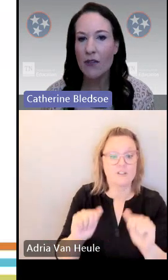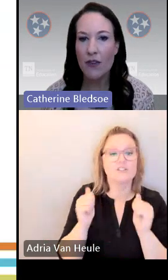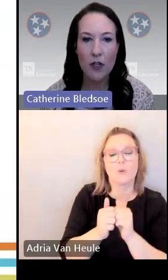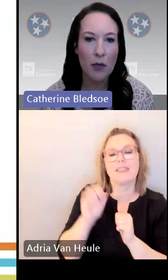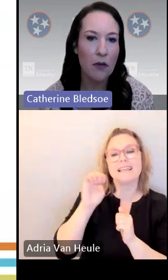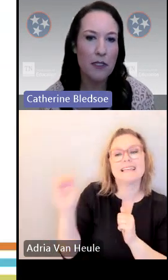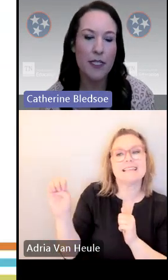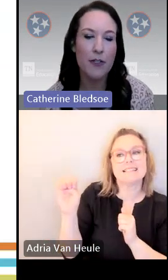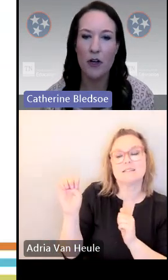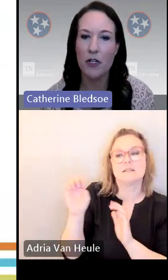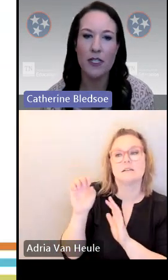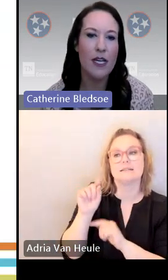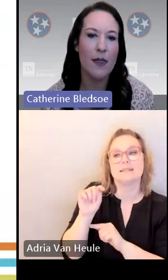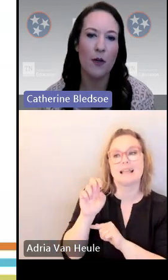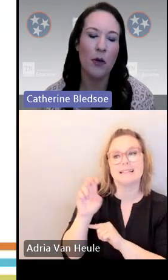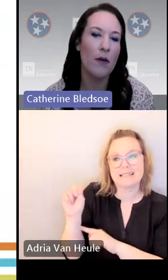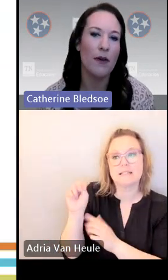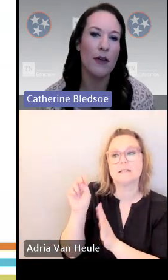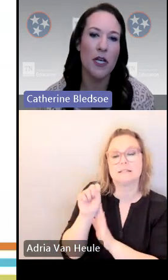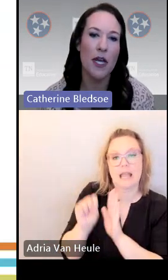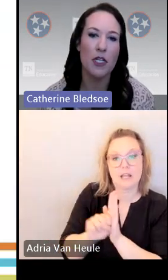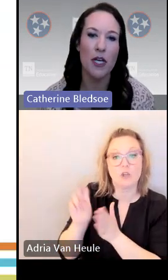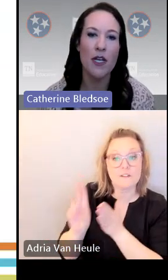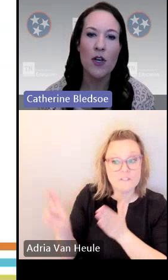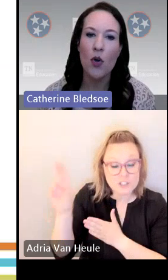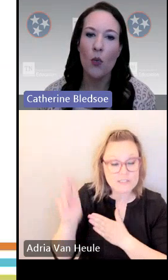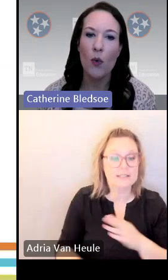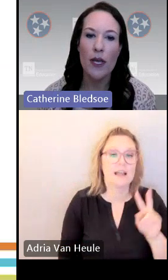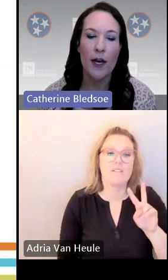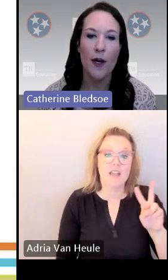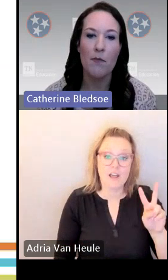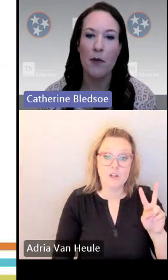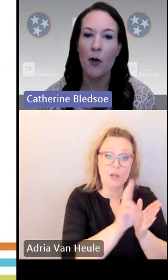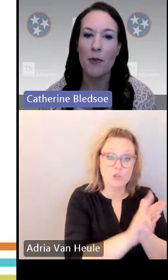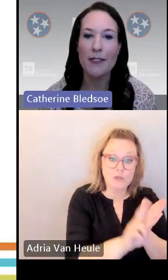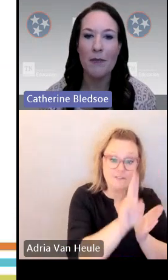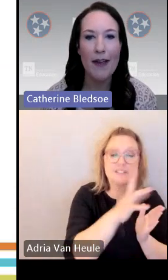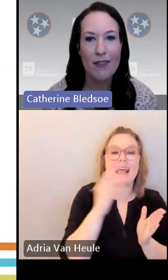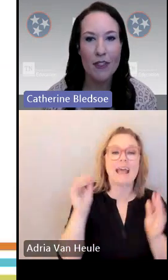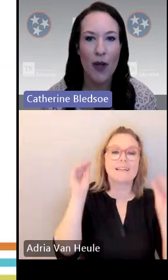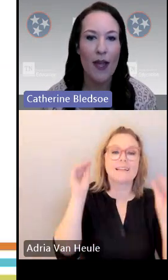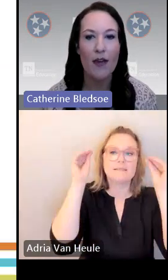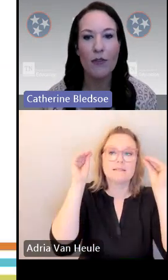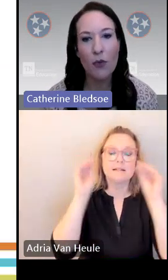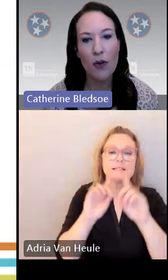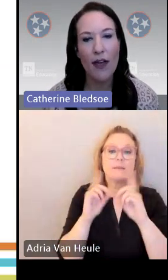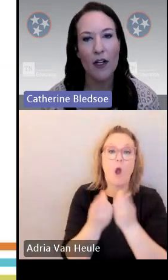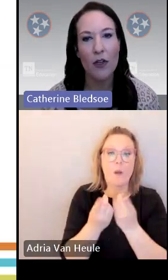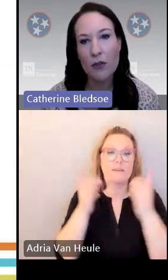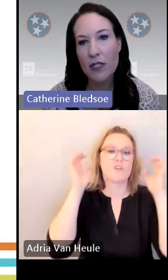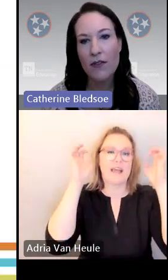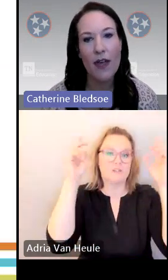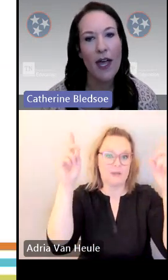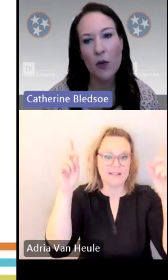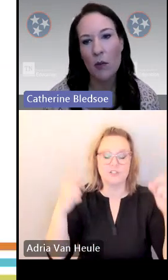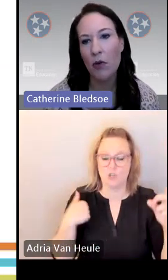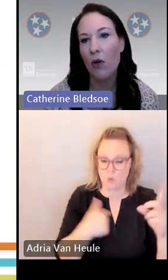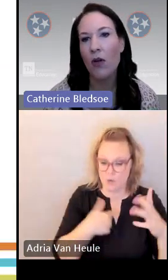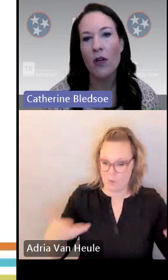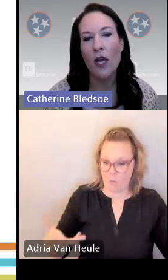University, Vanderbilt University, and the Department of Education, we are hoping to pave this way for that